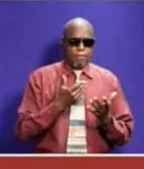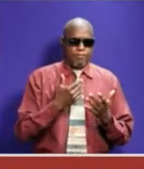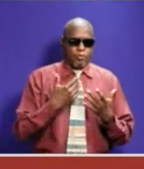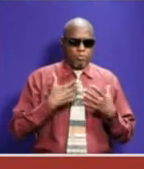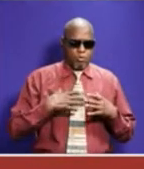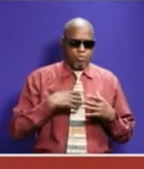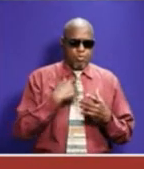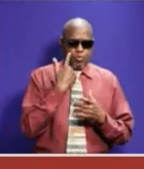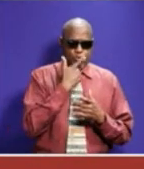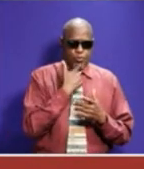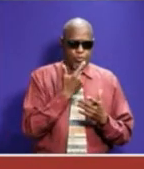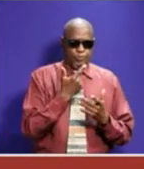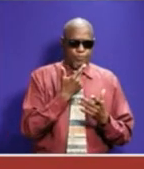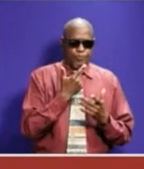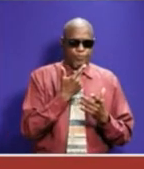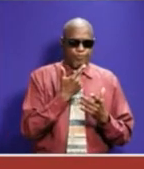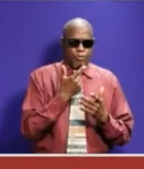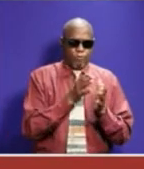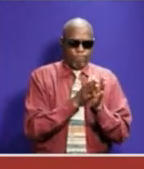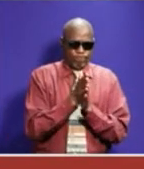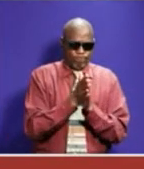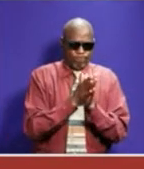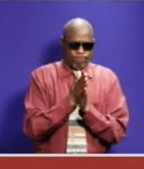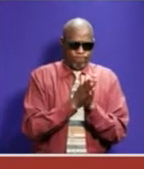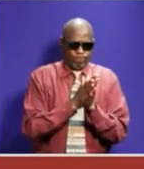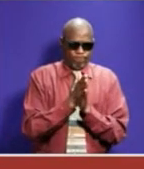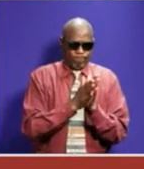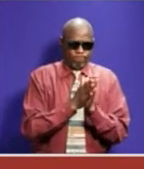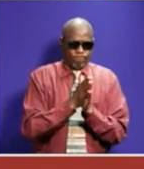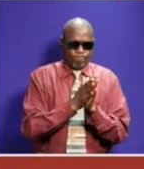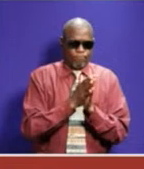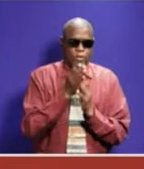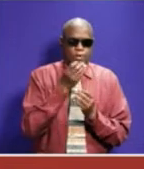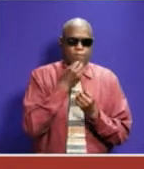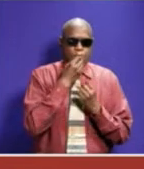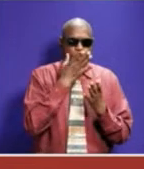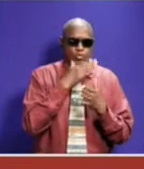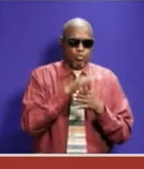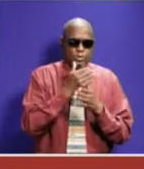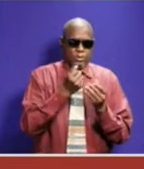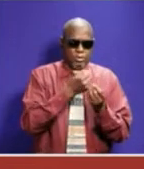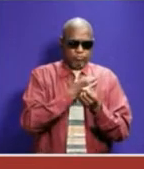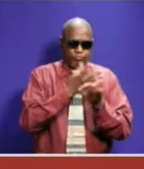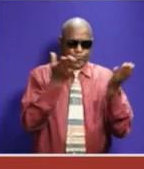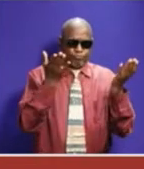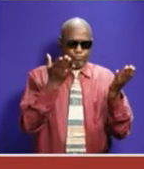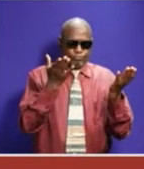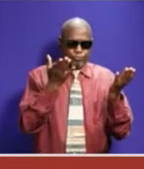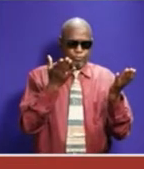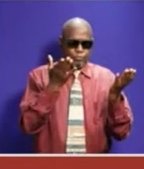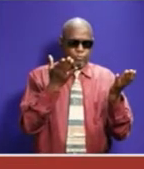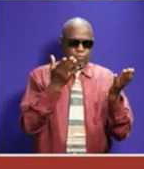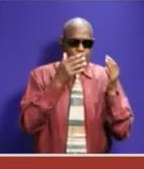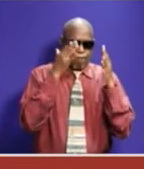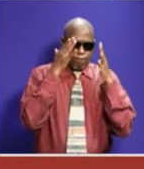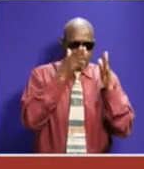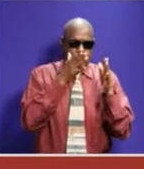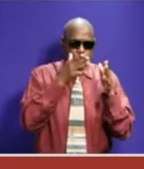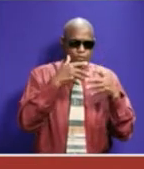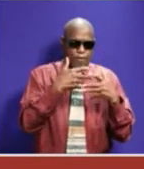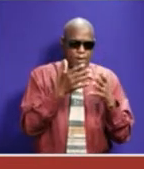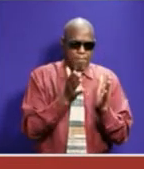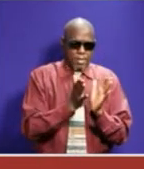quite keen on the kind of content that we share out. We focus on family